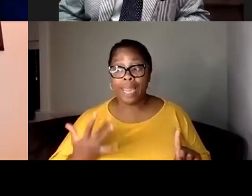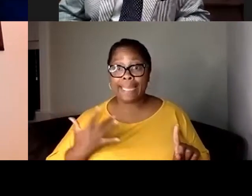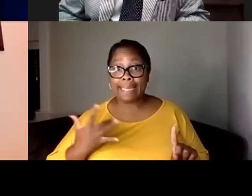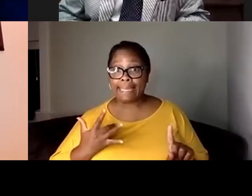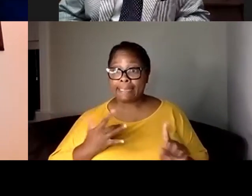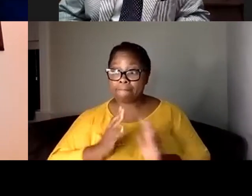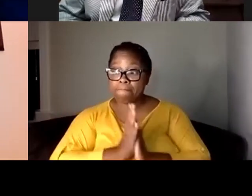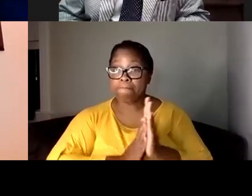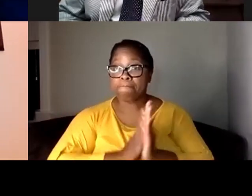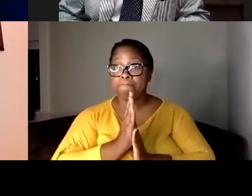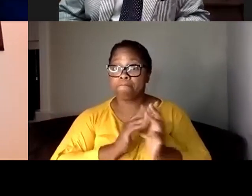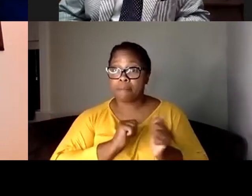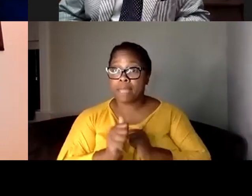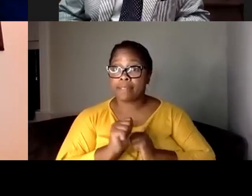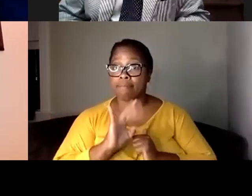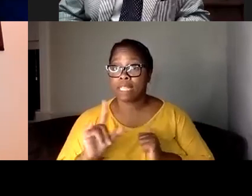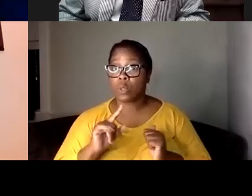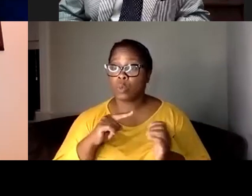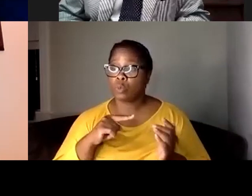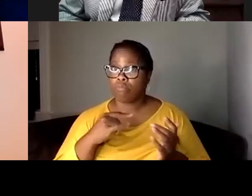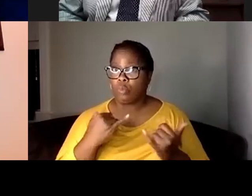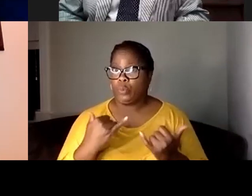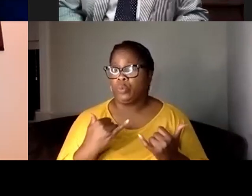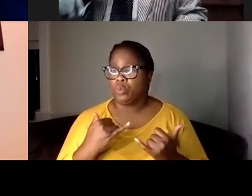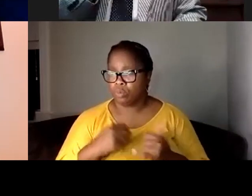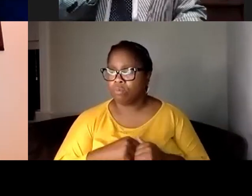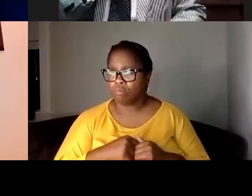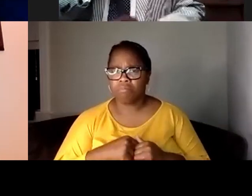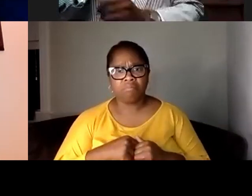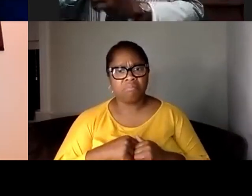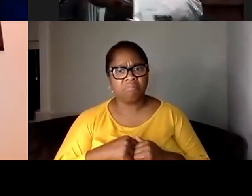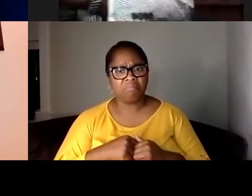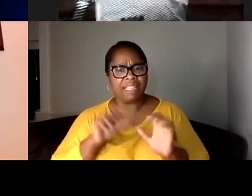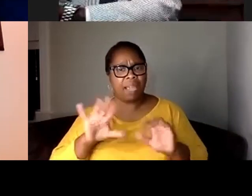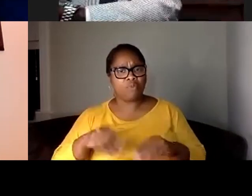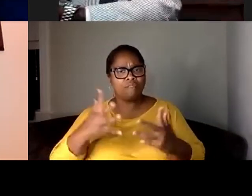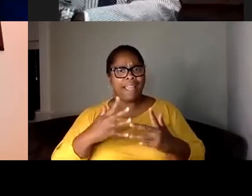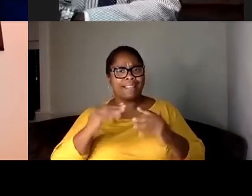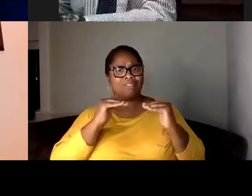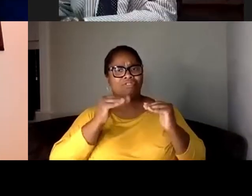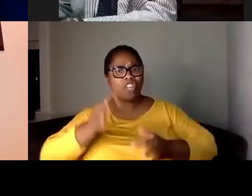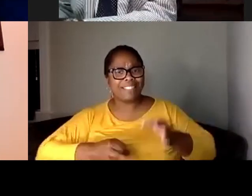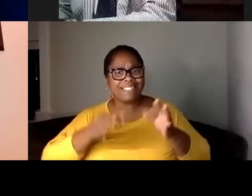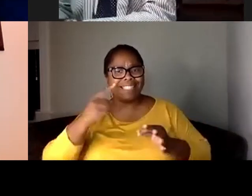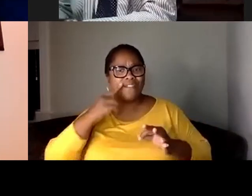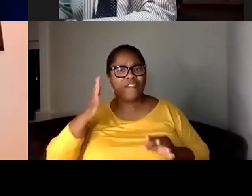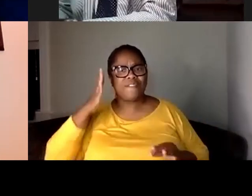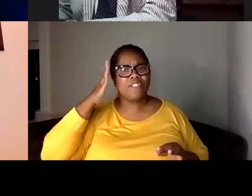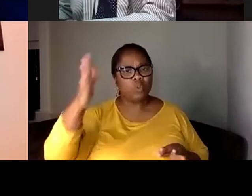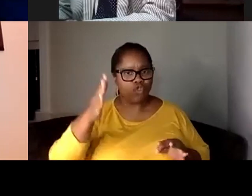passed as soon as possible so that there can be justice for future citizens, and